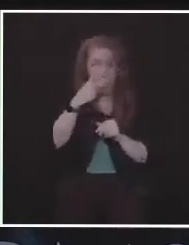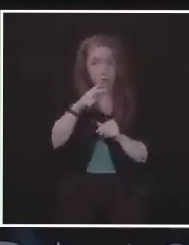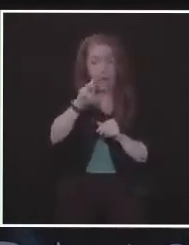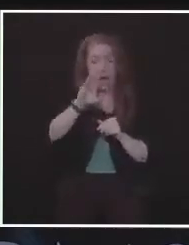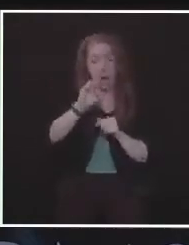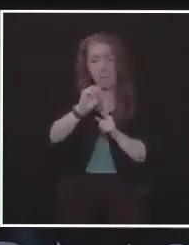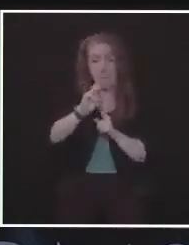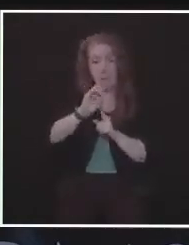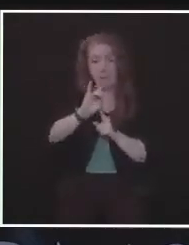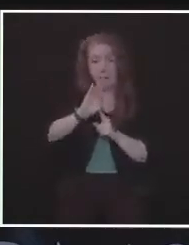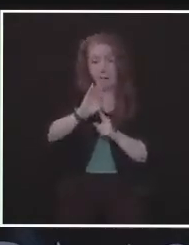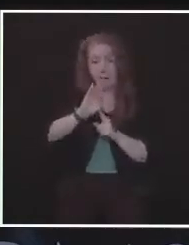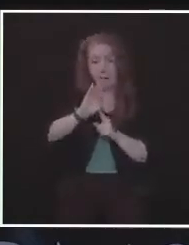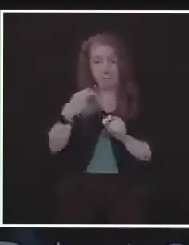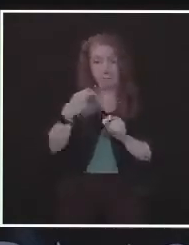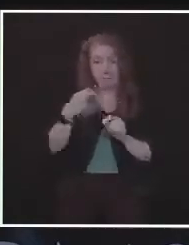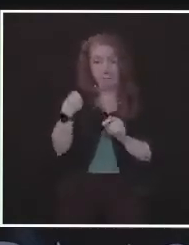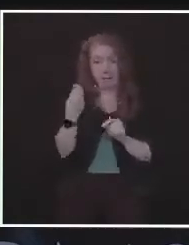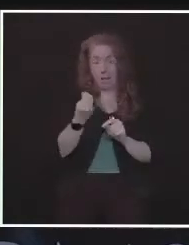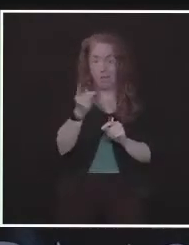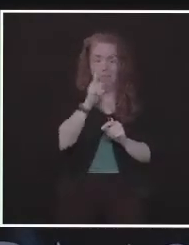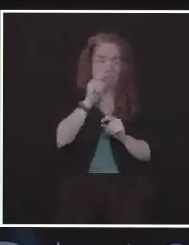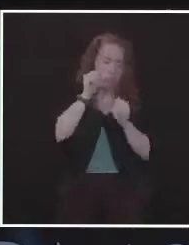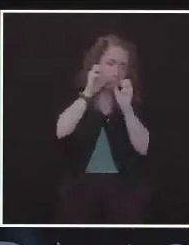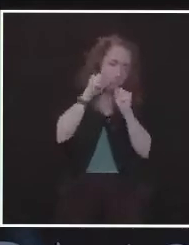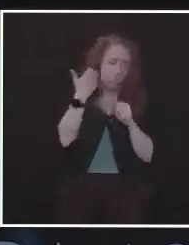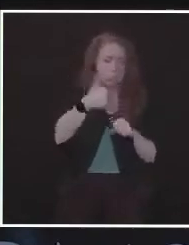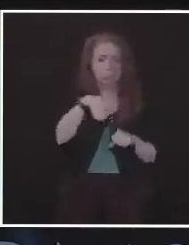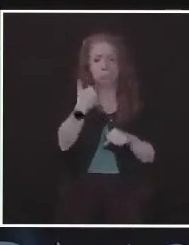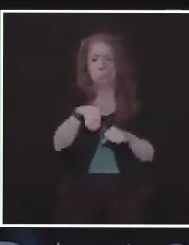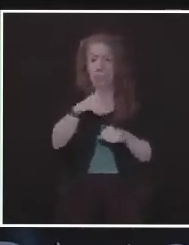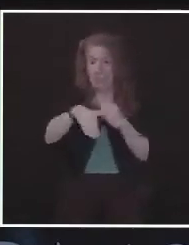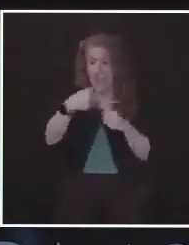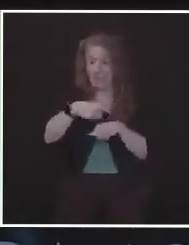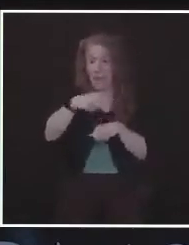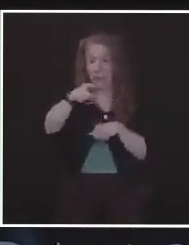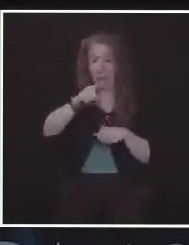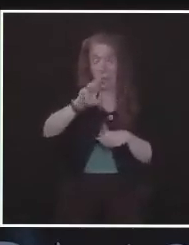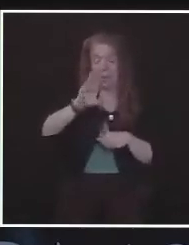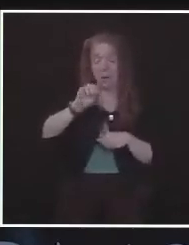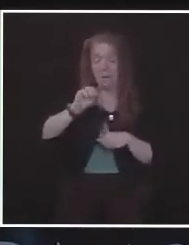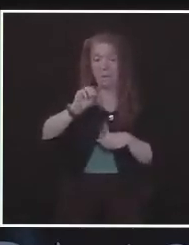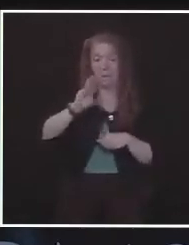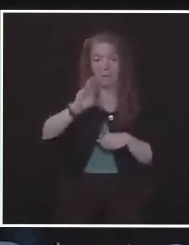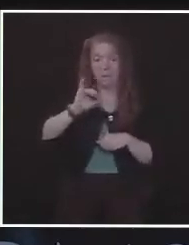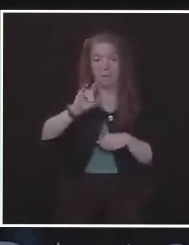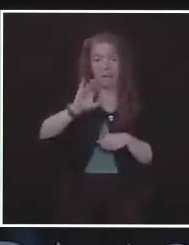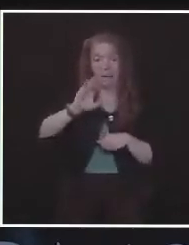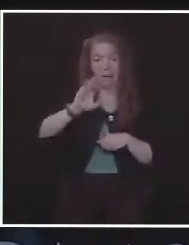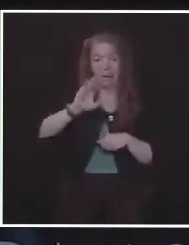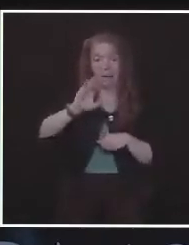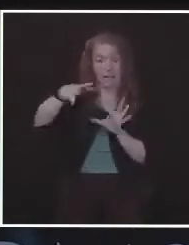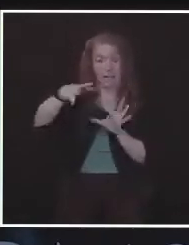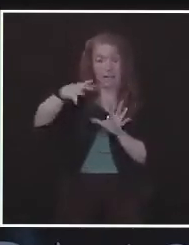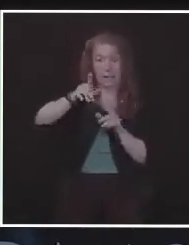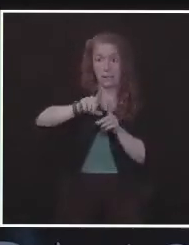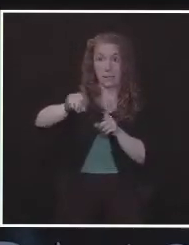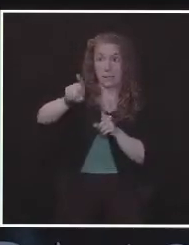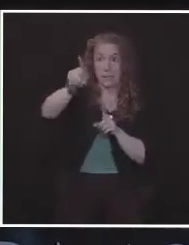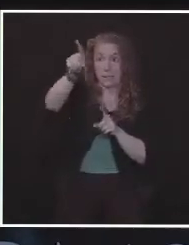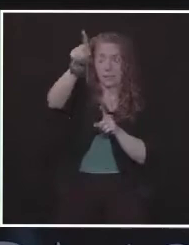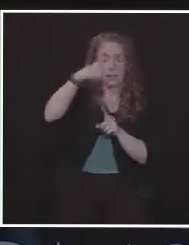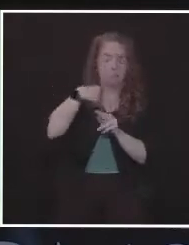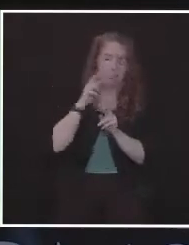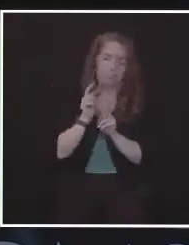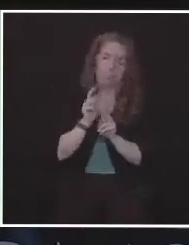amazing on the core stage. The next time those umbilicals release, and I can't wait to see it, it's going to be on the maiden voyage